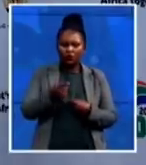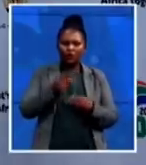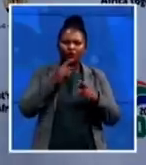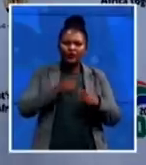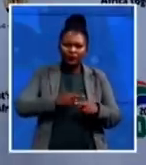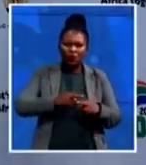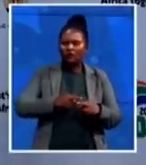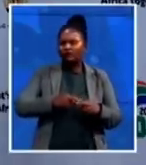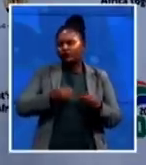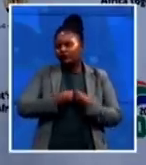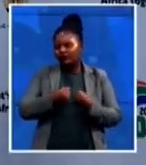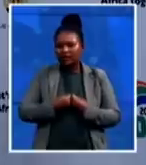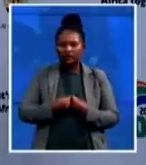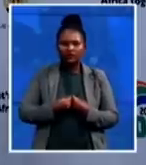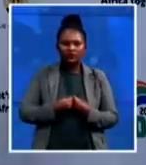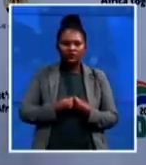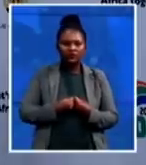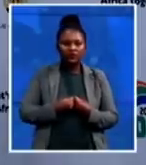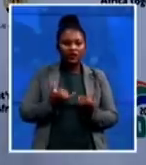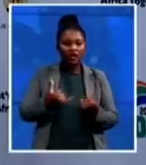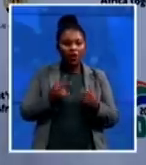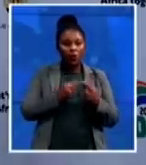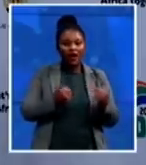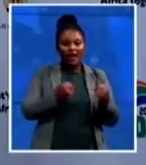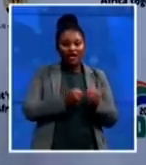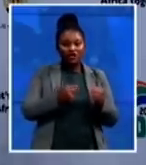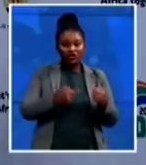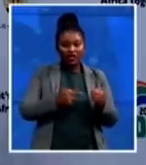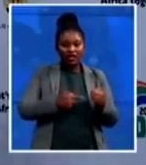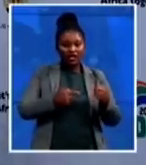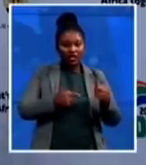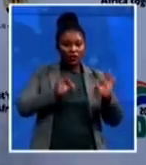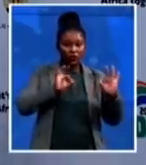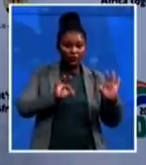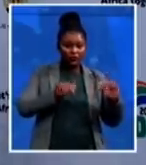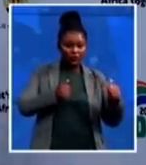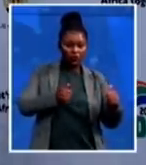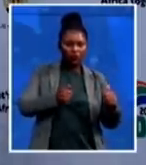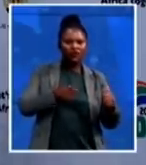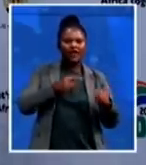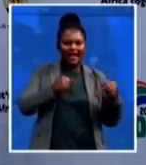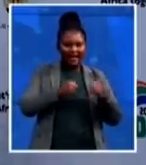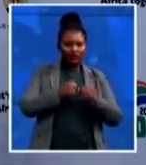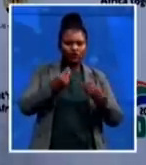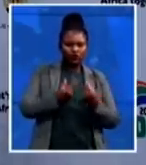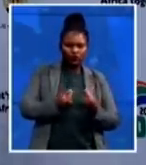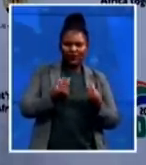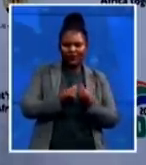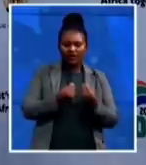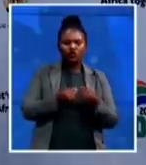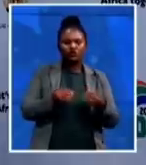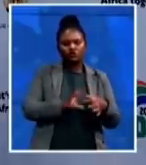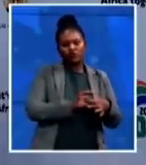surviving nation is an adaptive nation. There's no other way. You cannot say there will be no